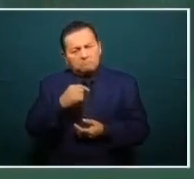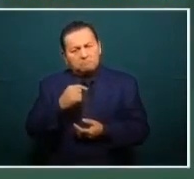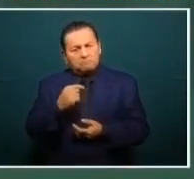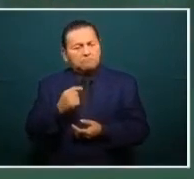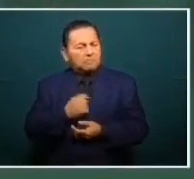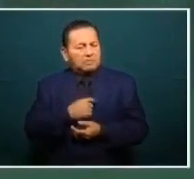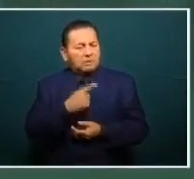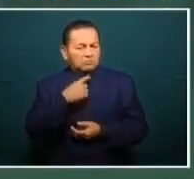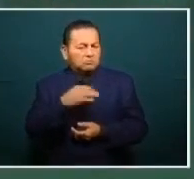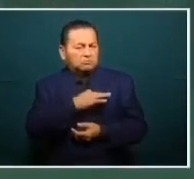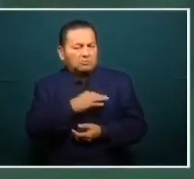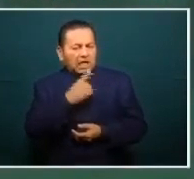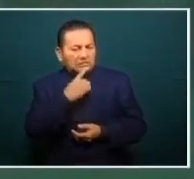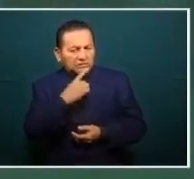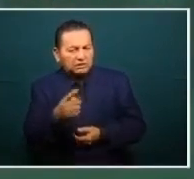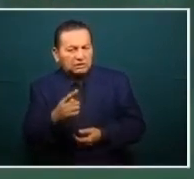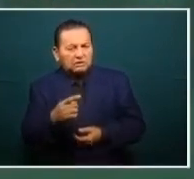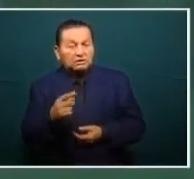These things